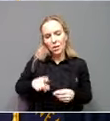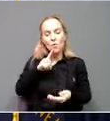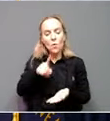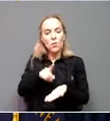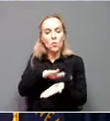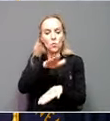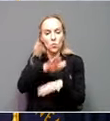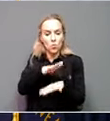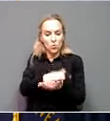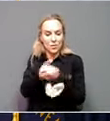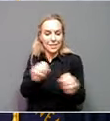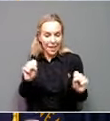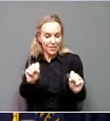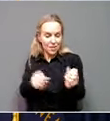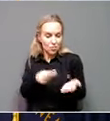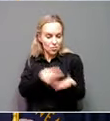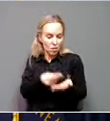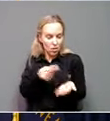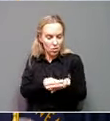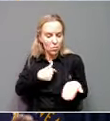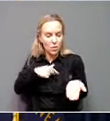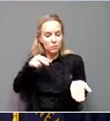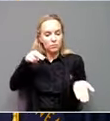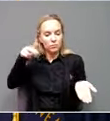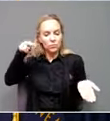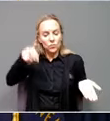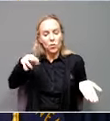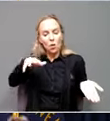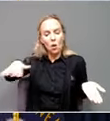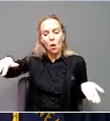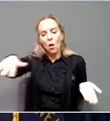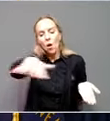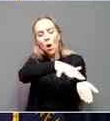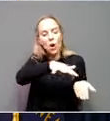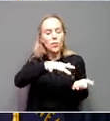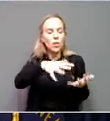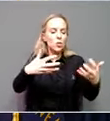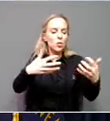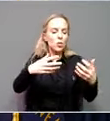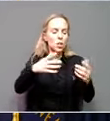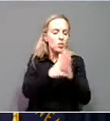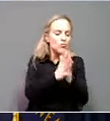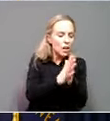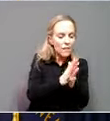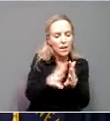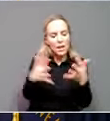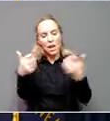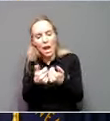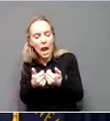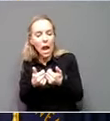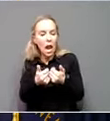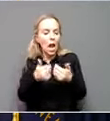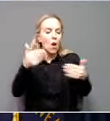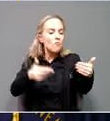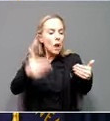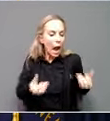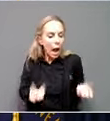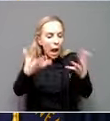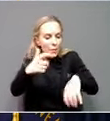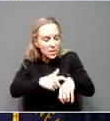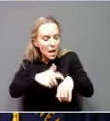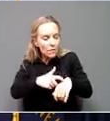actually overlaid traffic accident frequency and congestion over all of our schools, and we